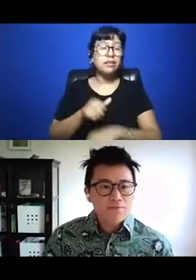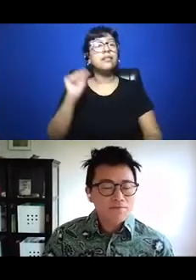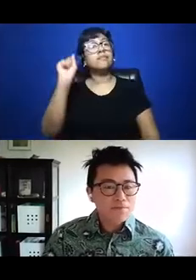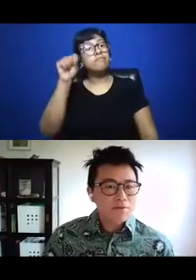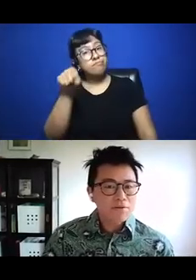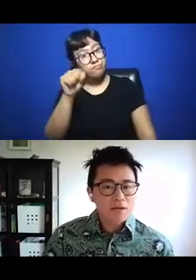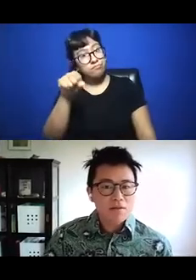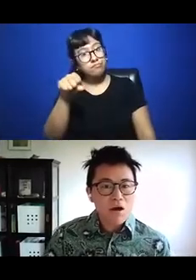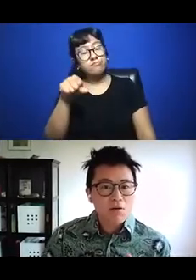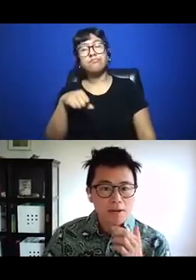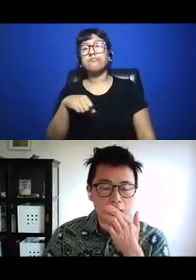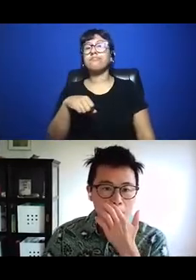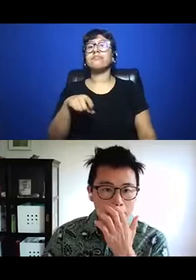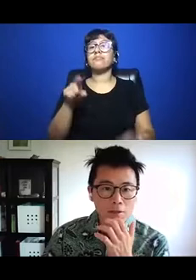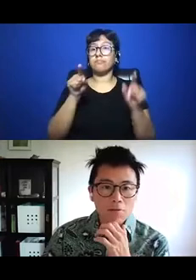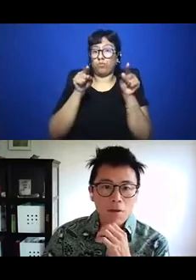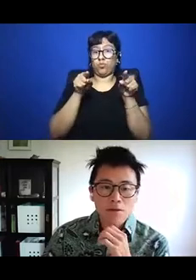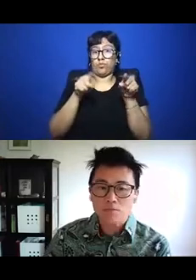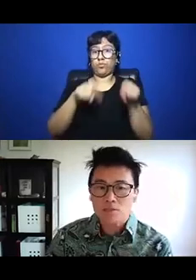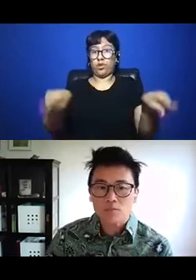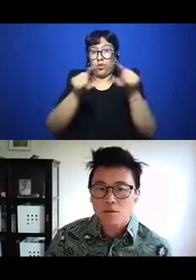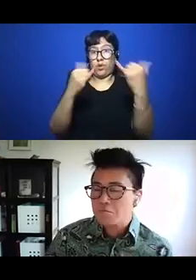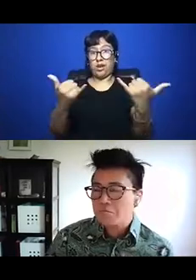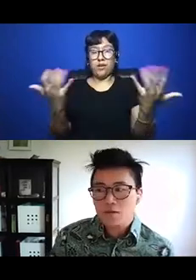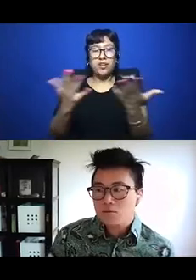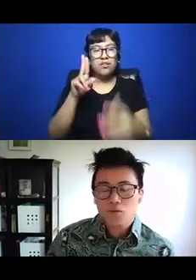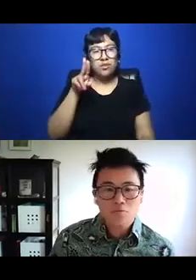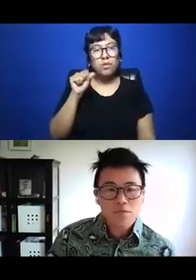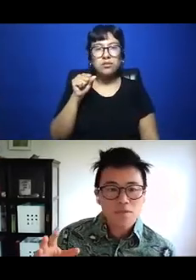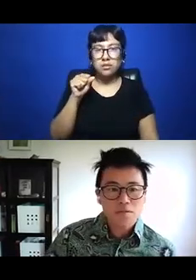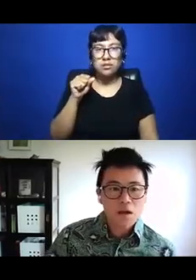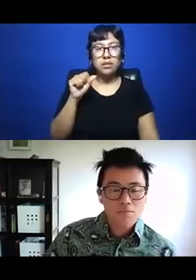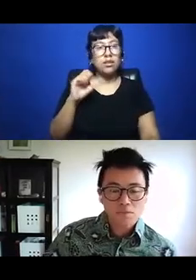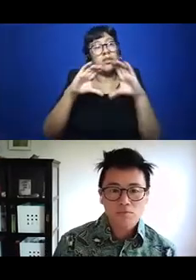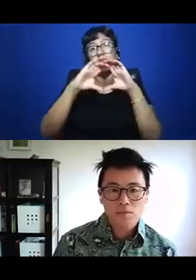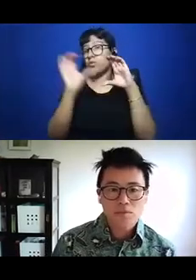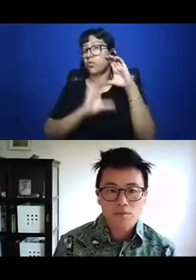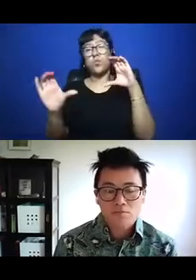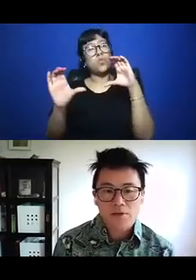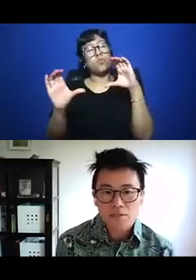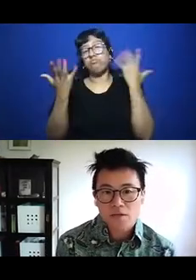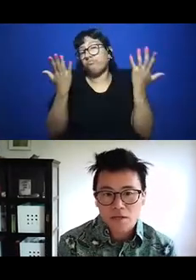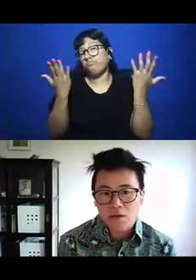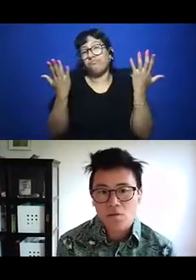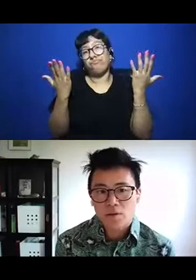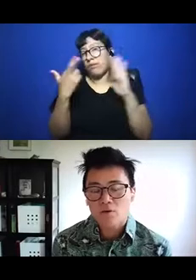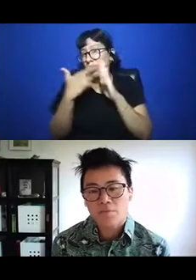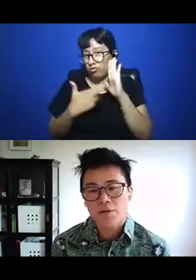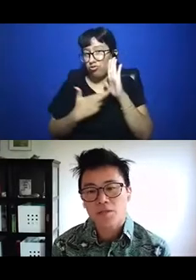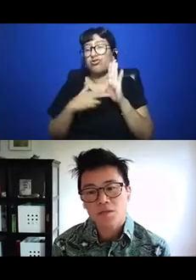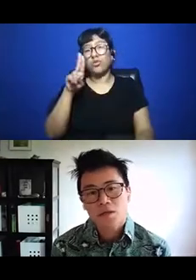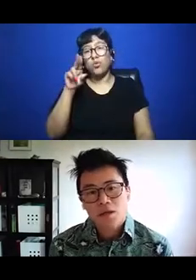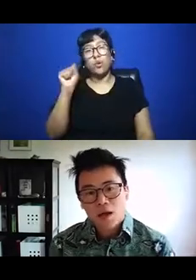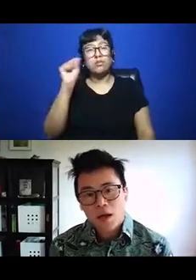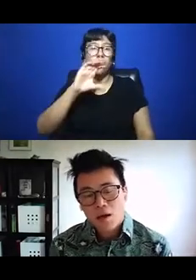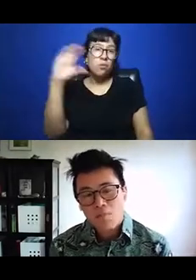Many of the folks on the call right now are in the US, which is where Zoom is registered as a US